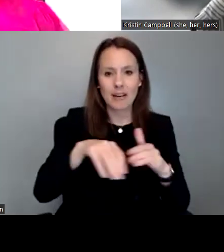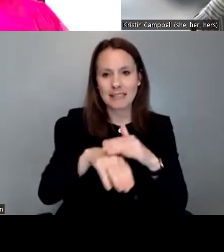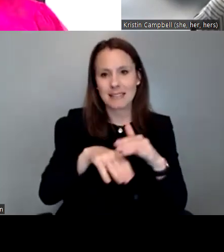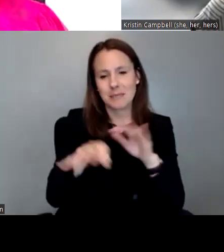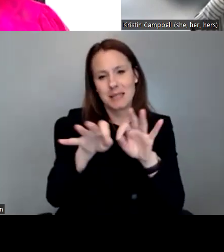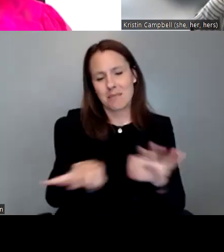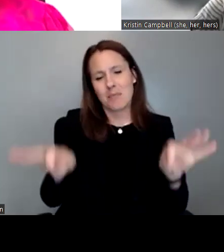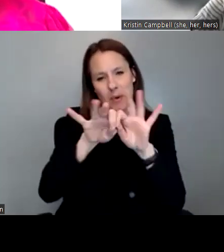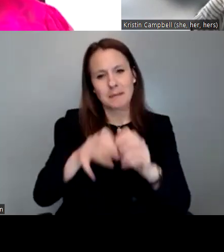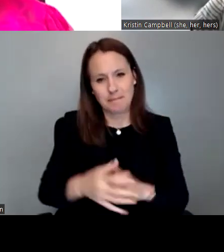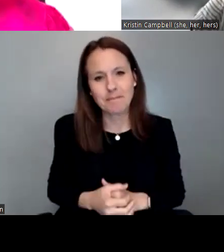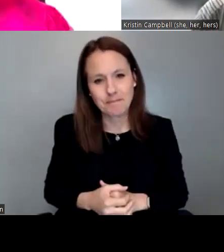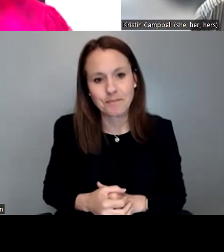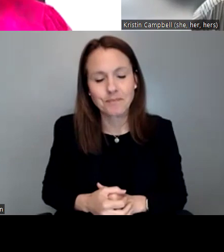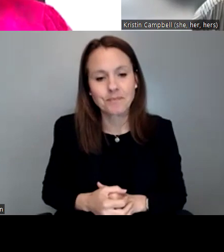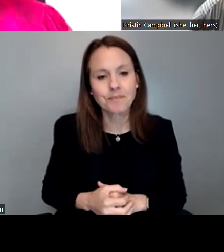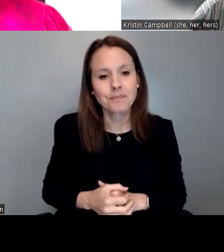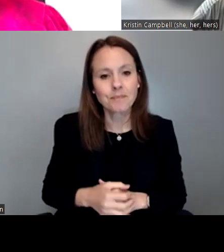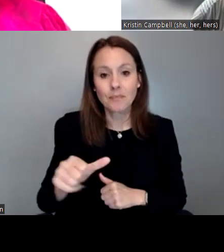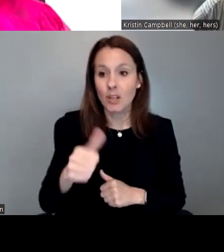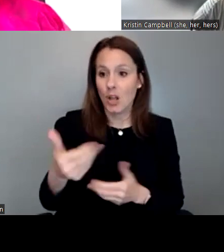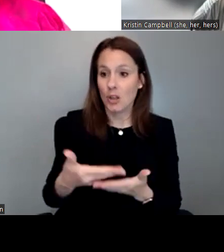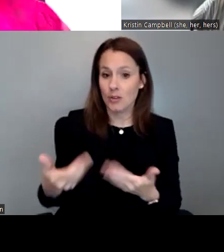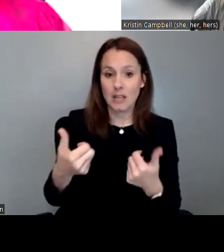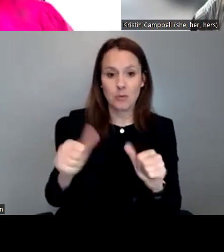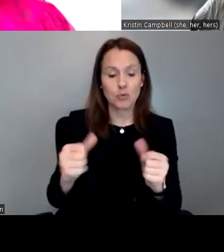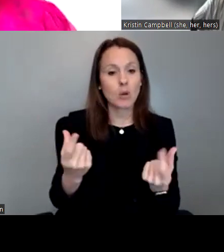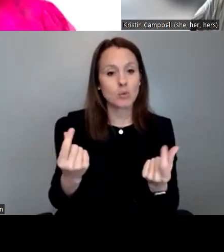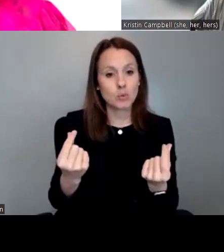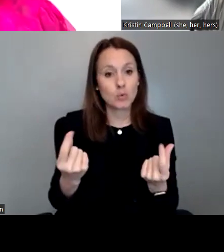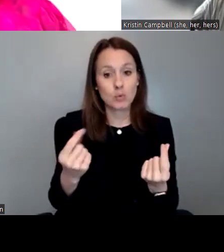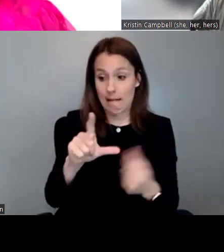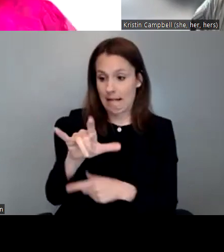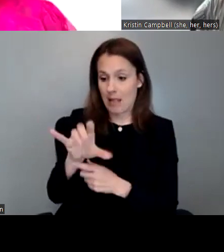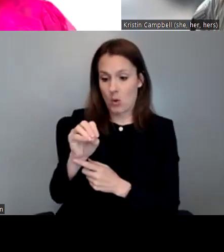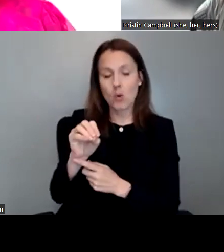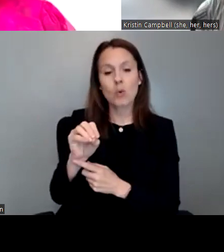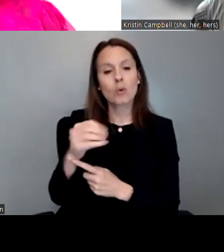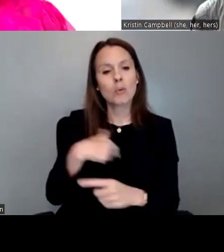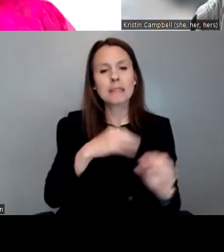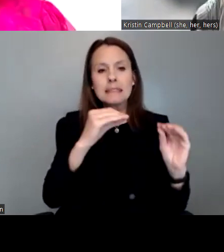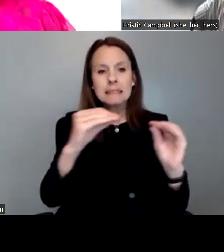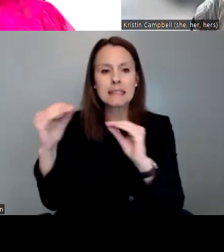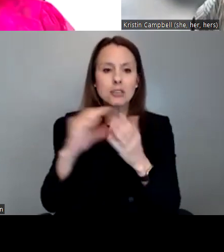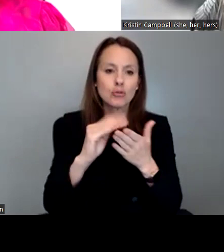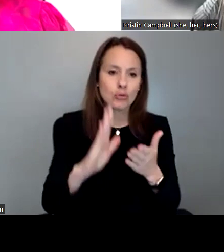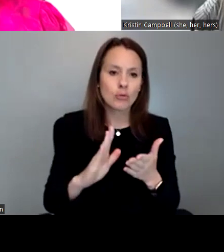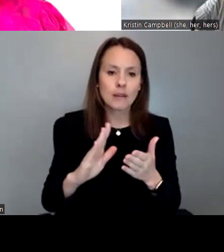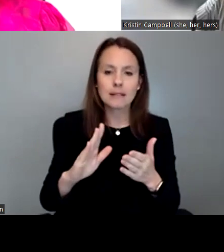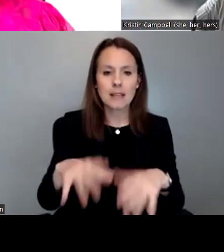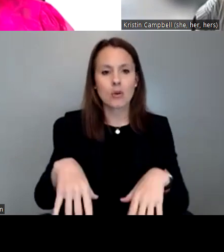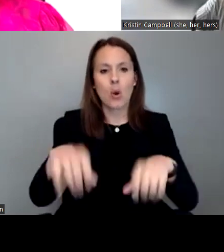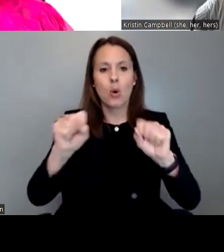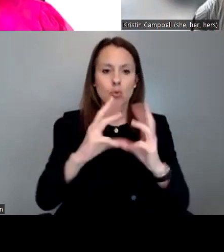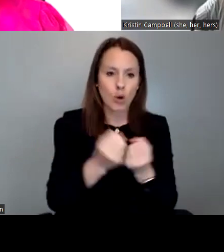The other thing that we try to do at our agency is we teach students and we hold workshops on advocacy